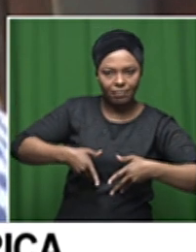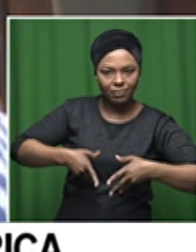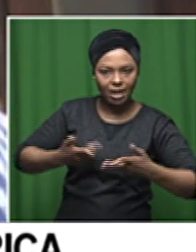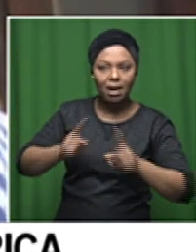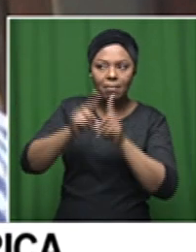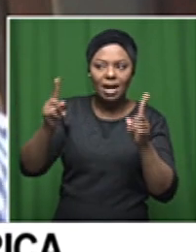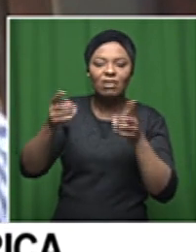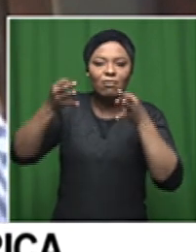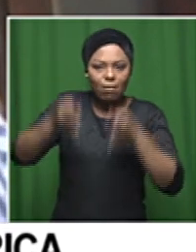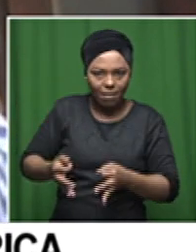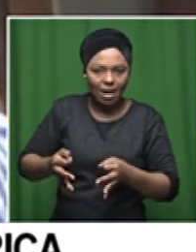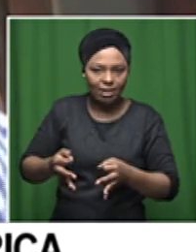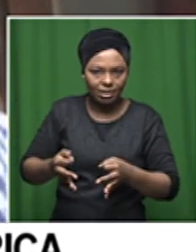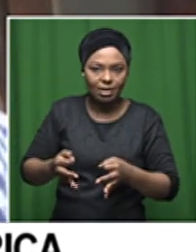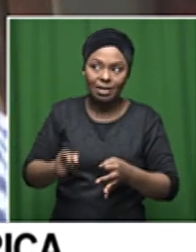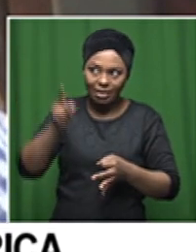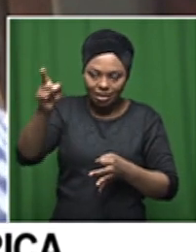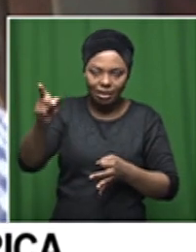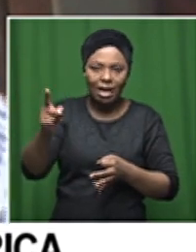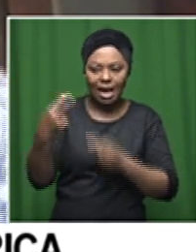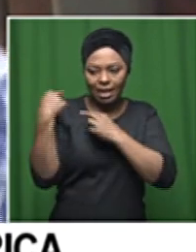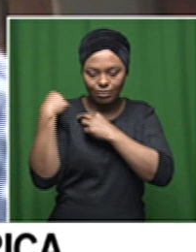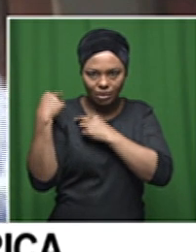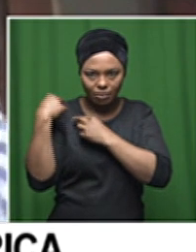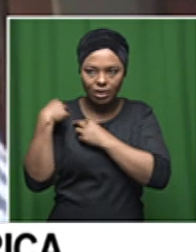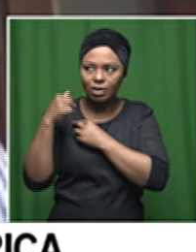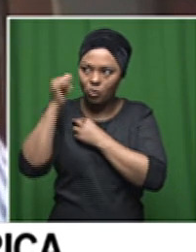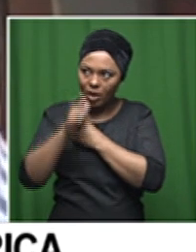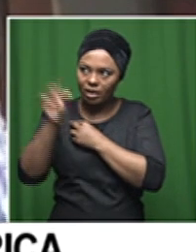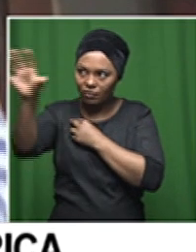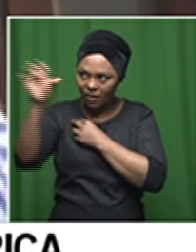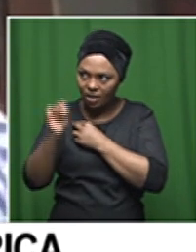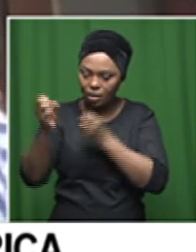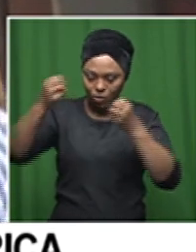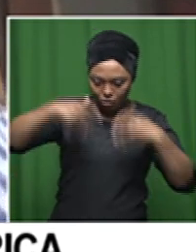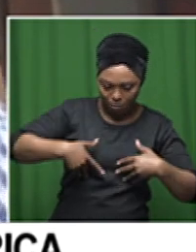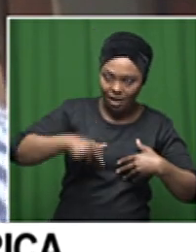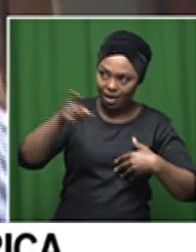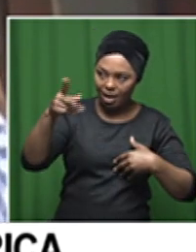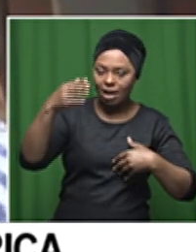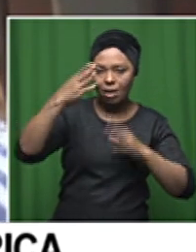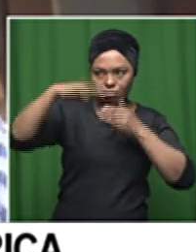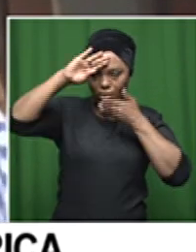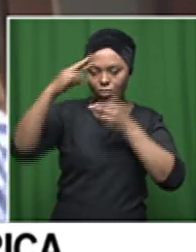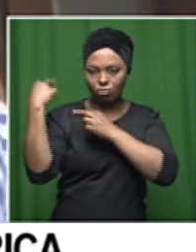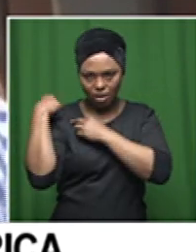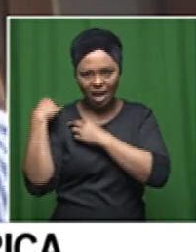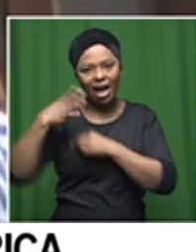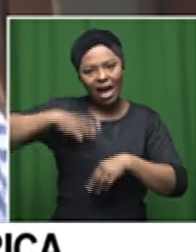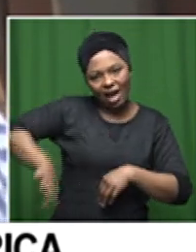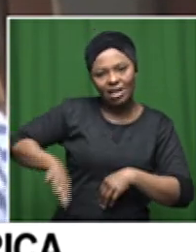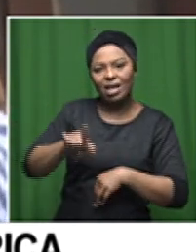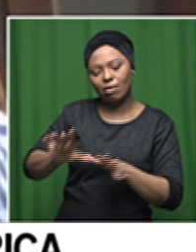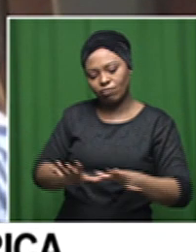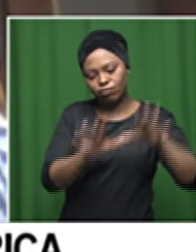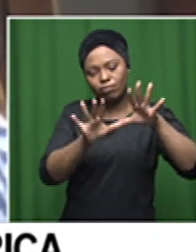formally, and therefore they take responsibility of the bill thereof. But other SADC countries where we know the